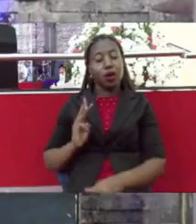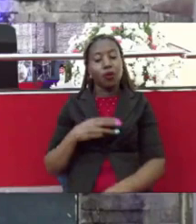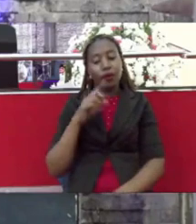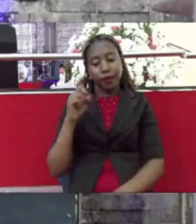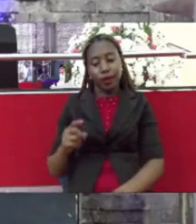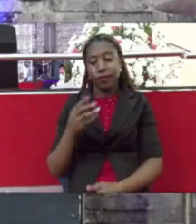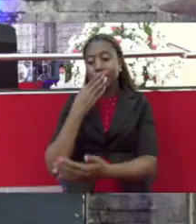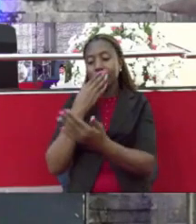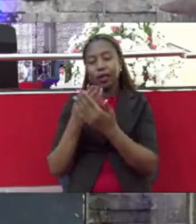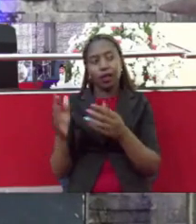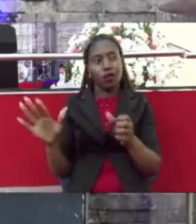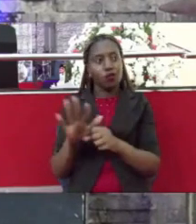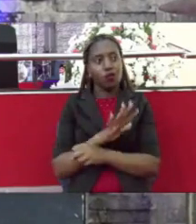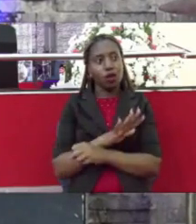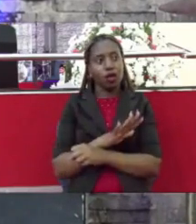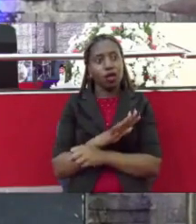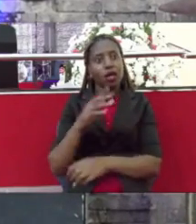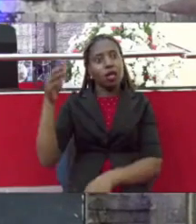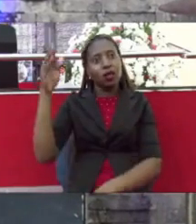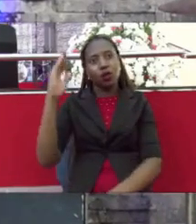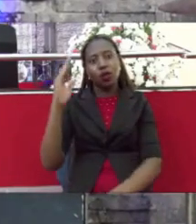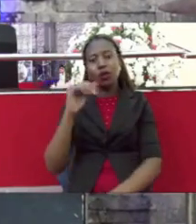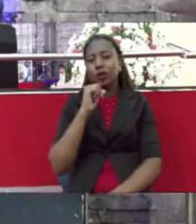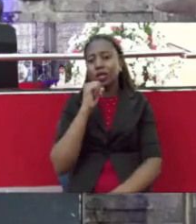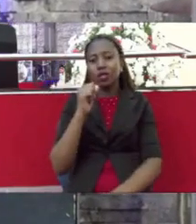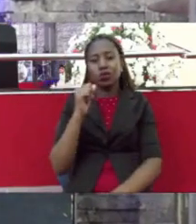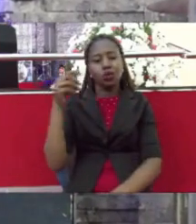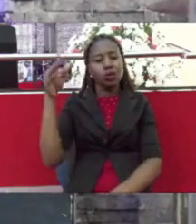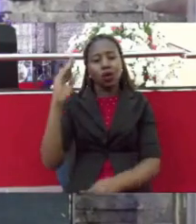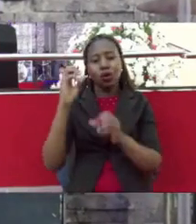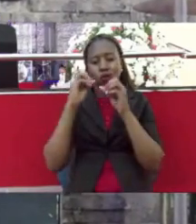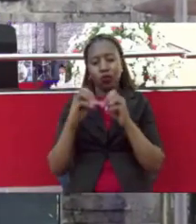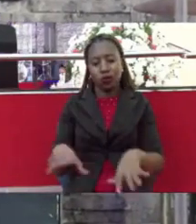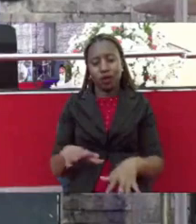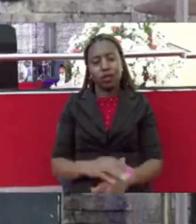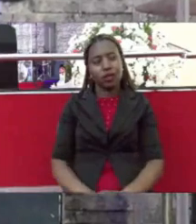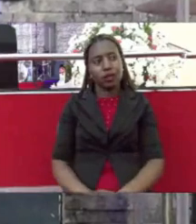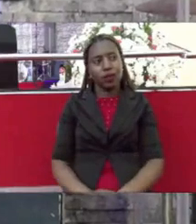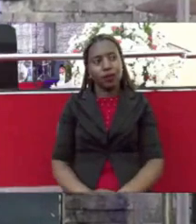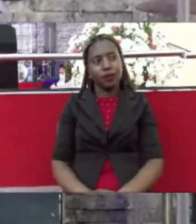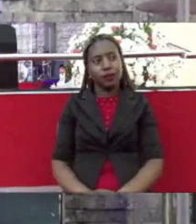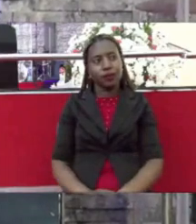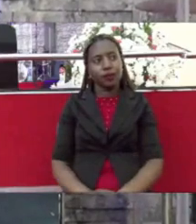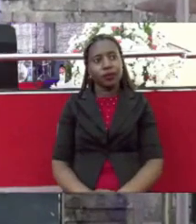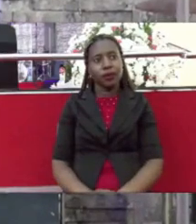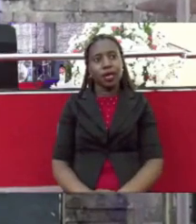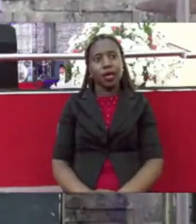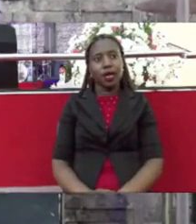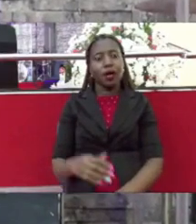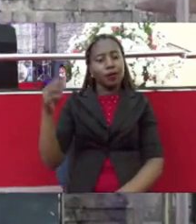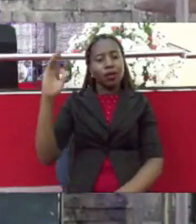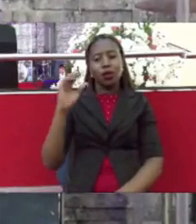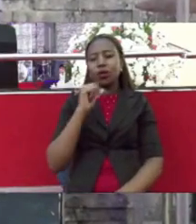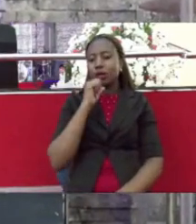tuwe na shukrani. That our God is not God of waste. Na kwamba Mungu wetu sio Mungu wa kupoteza. He does not allow anything in our